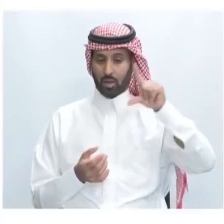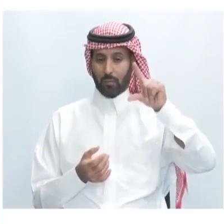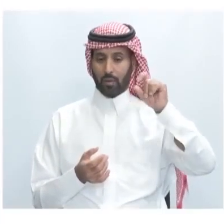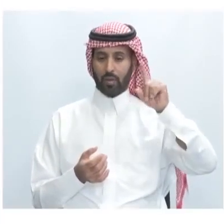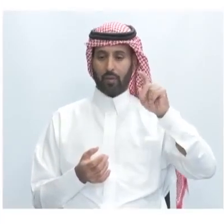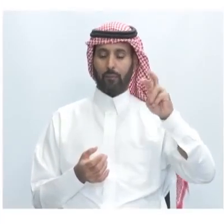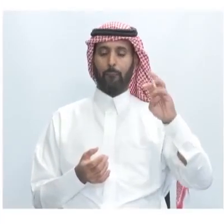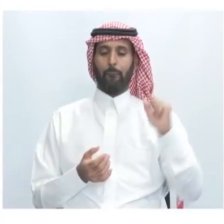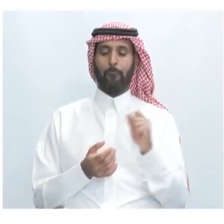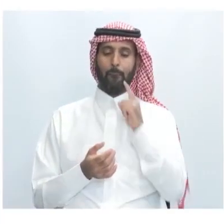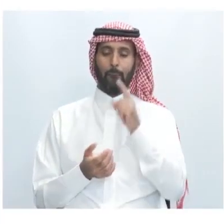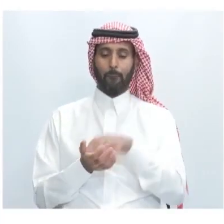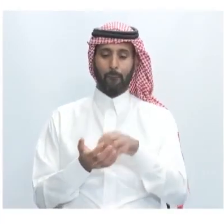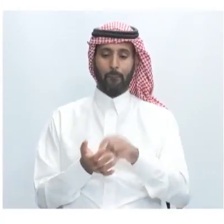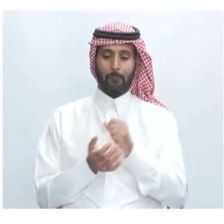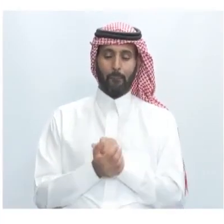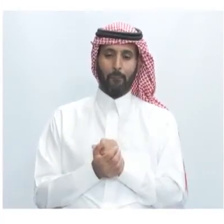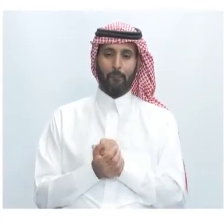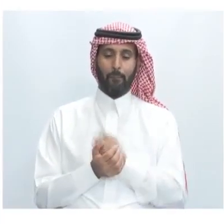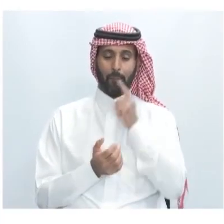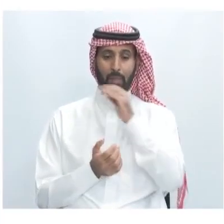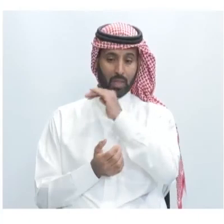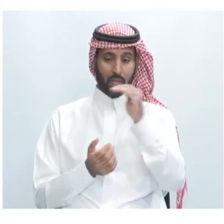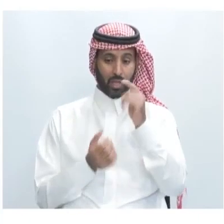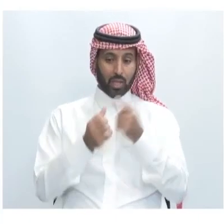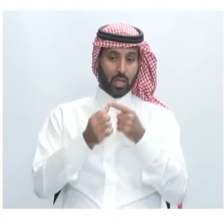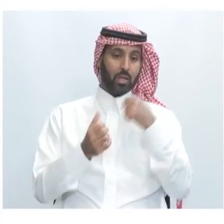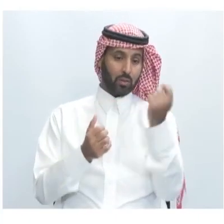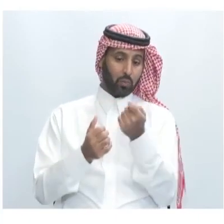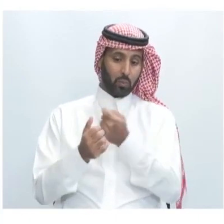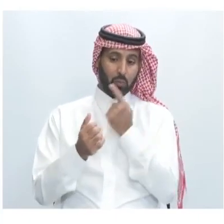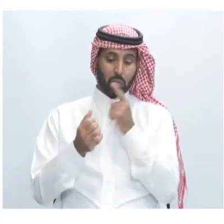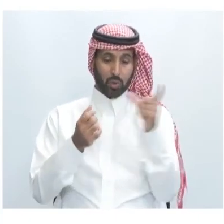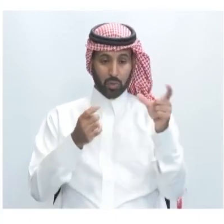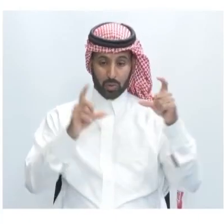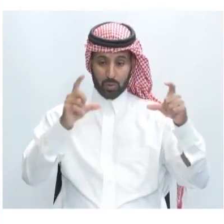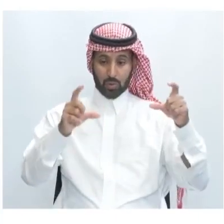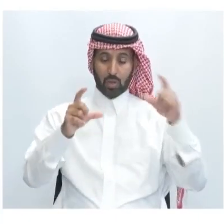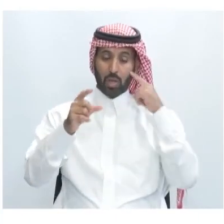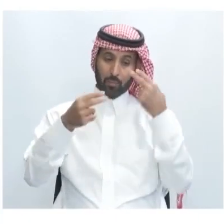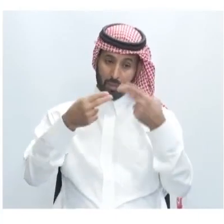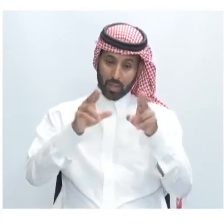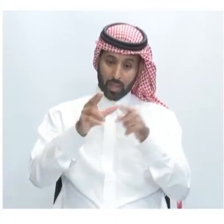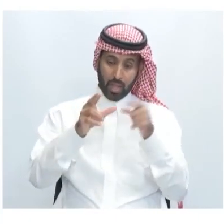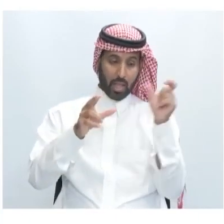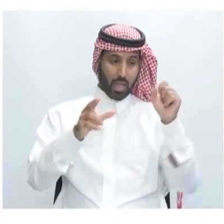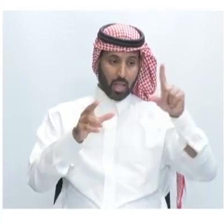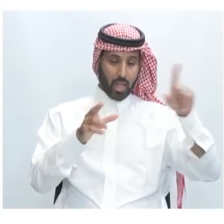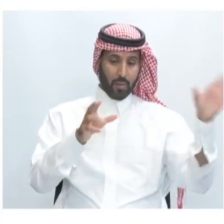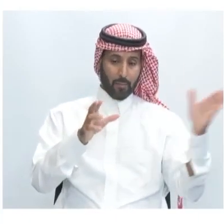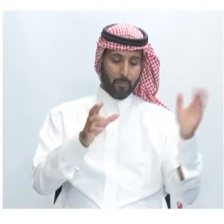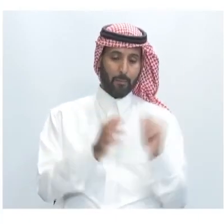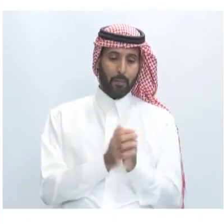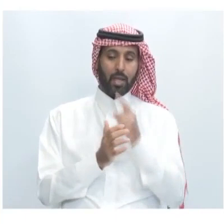first word of a quoted sentence, when you try to write a quoted sentence, begin with a capital letter.